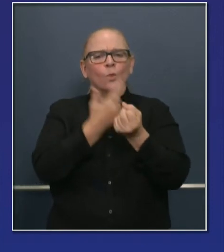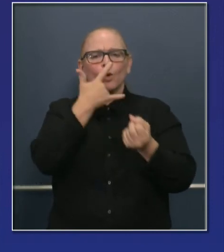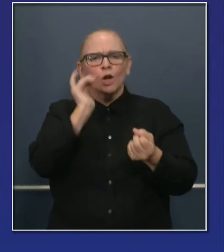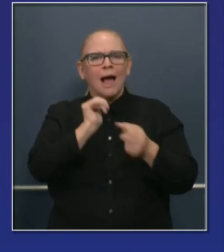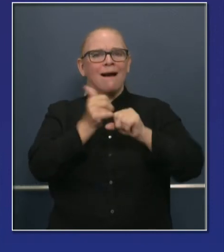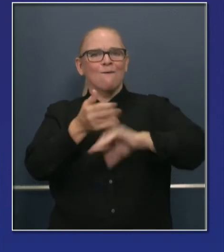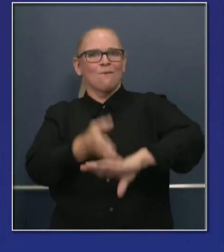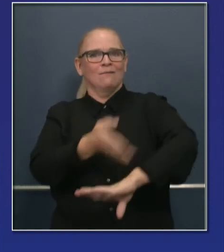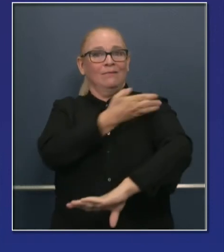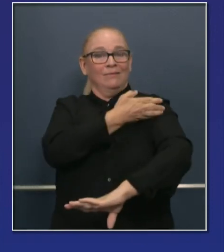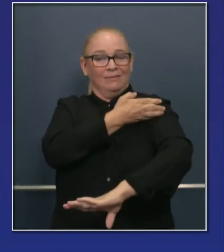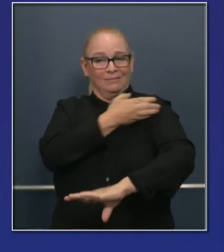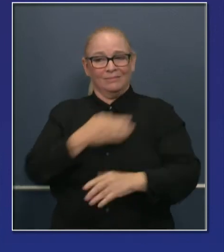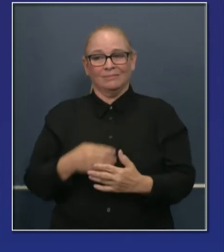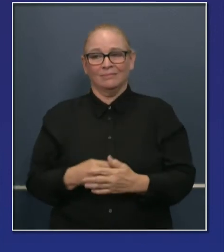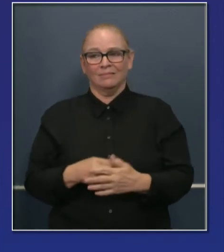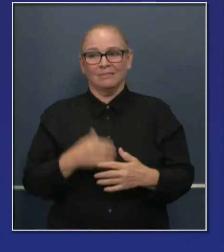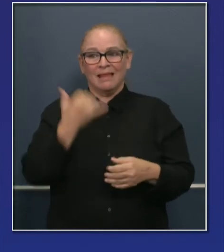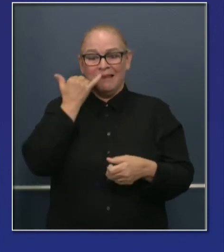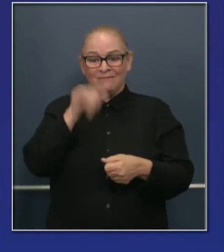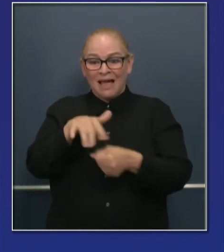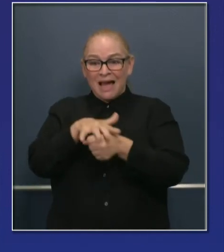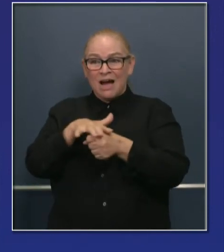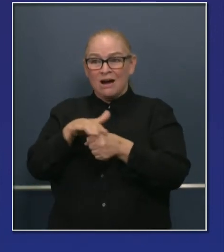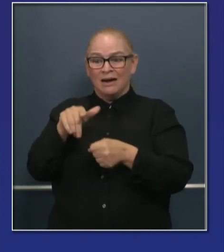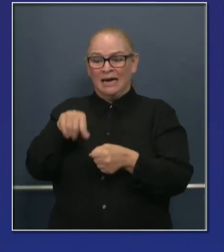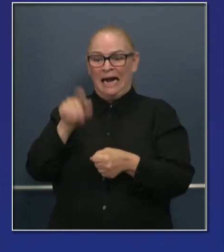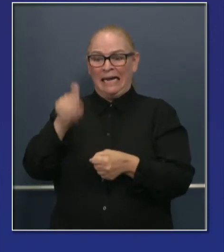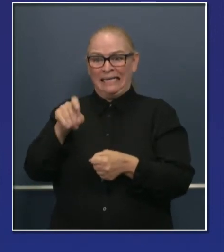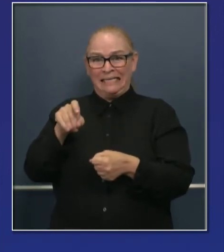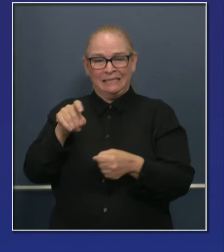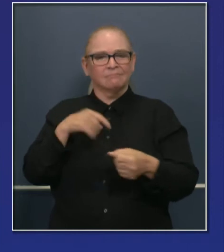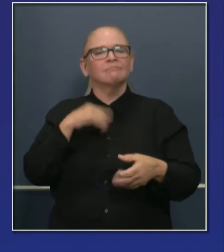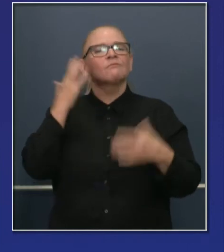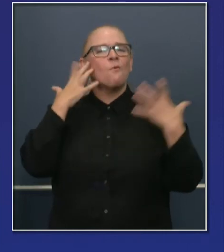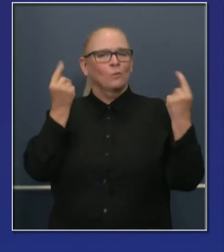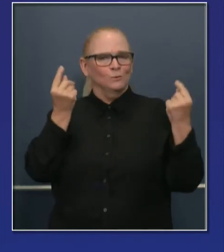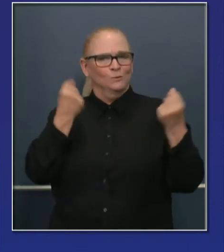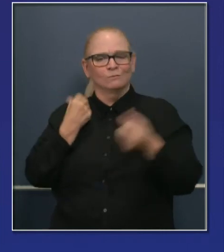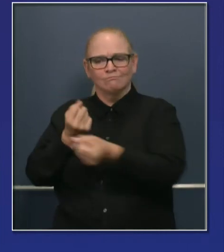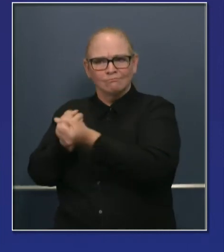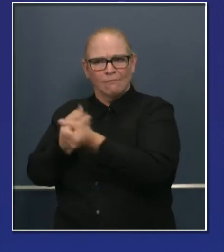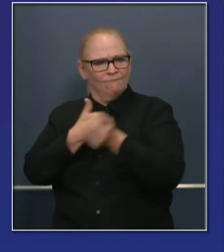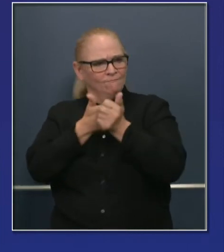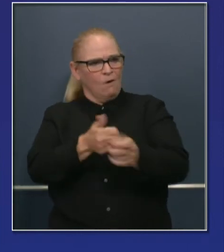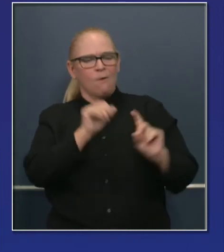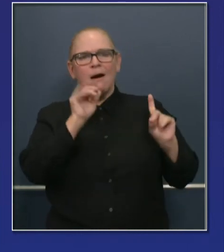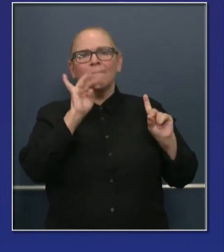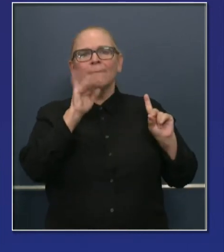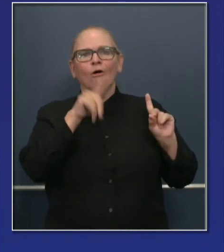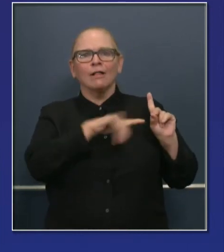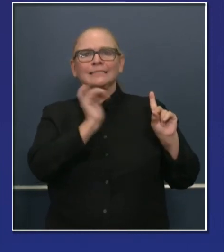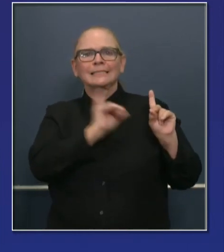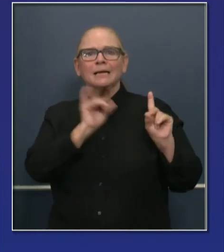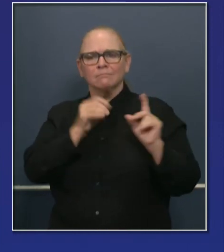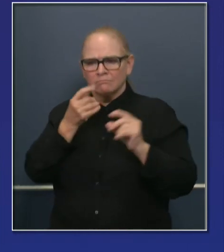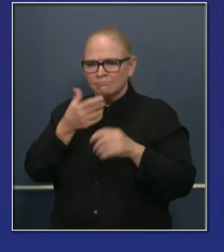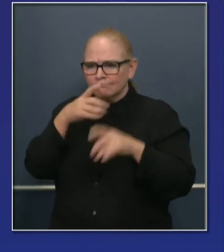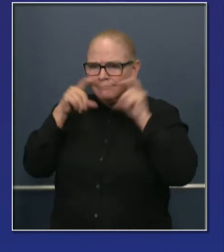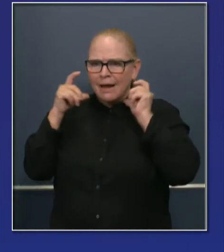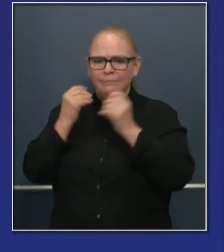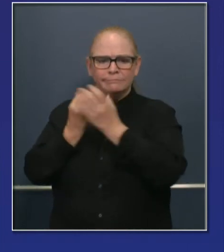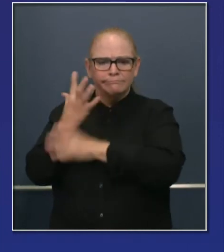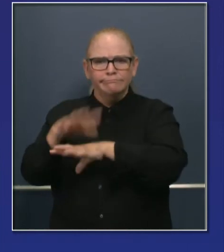gaps, meeting needs both on personal protective gear, not just personnel, meeting the needs of the hospital system,